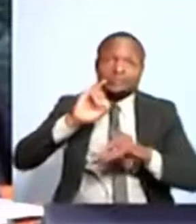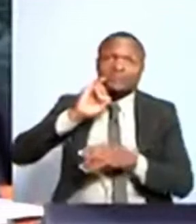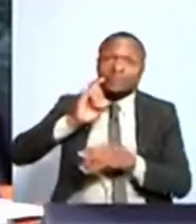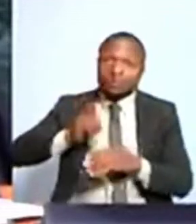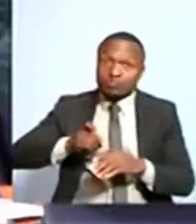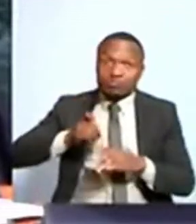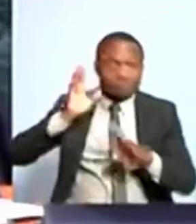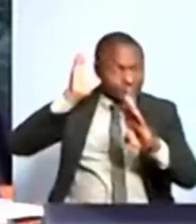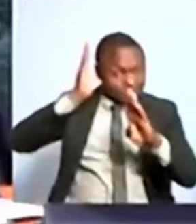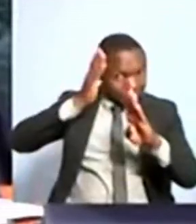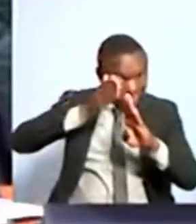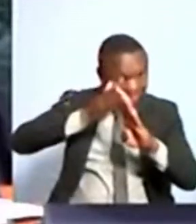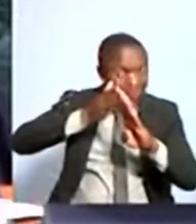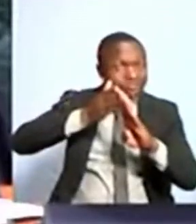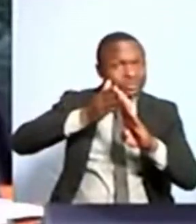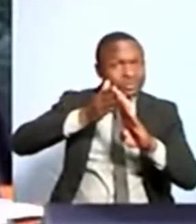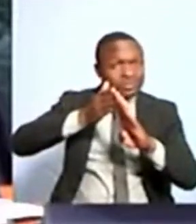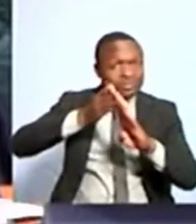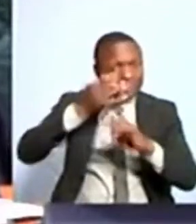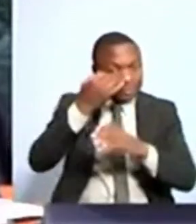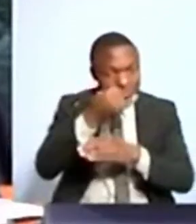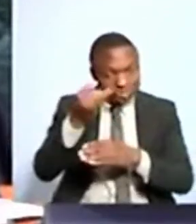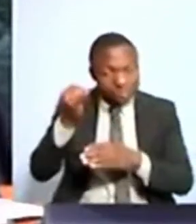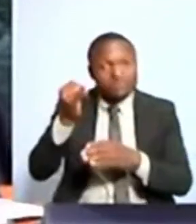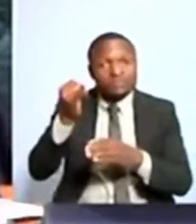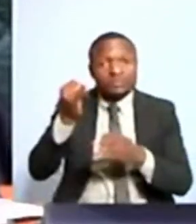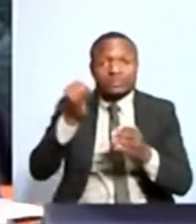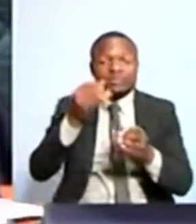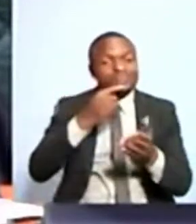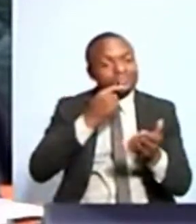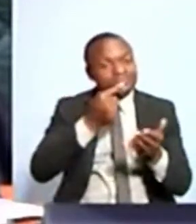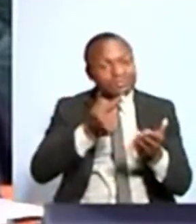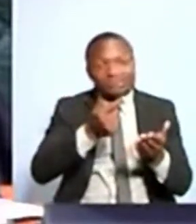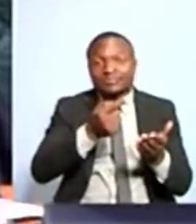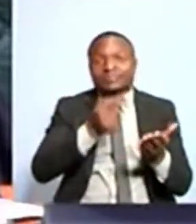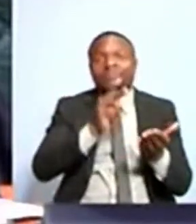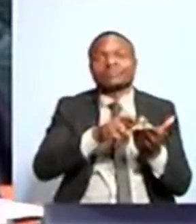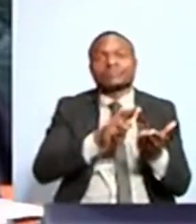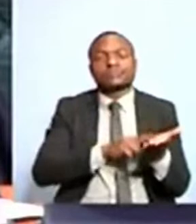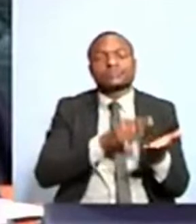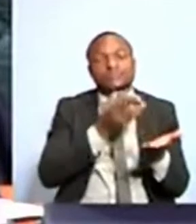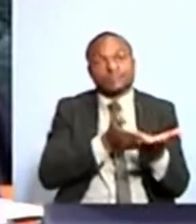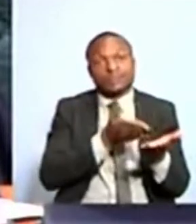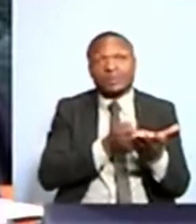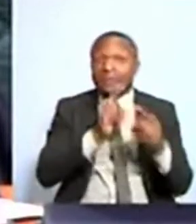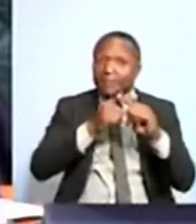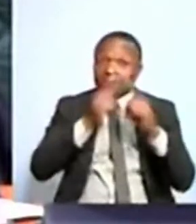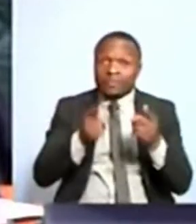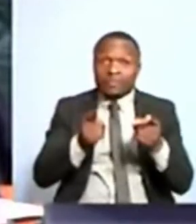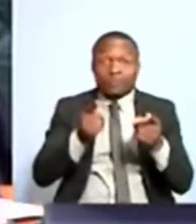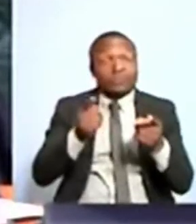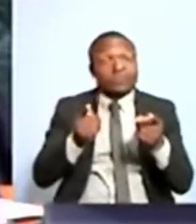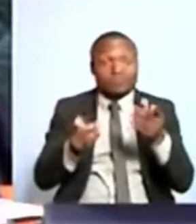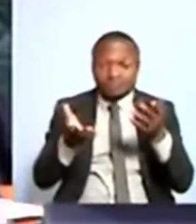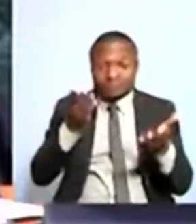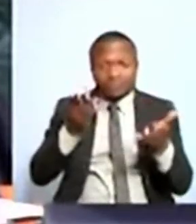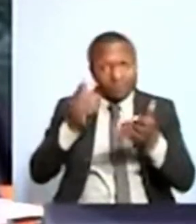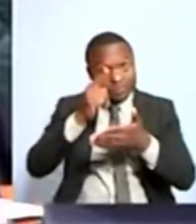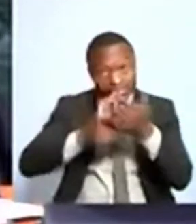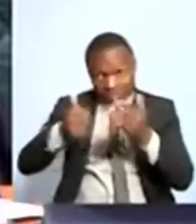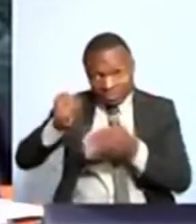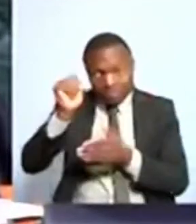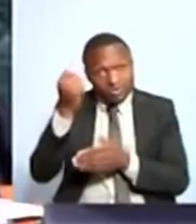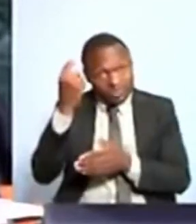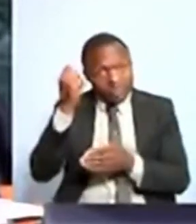stick to the issues that are mentioned in the report. But maybe what I understand is